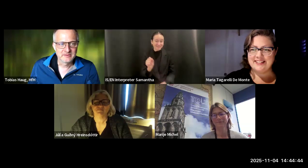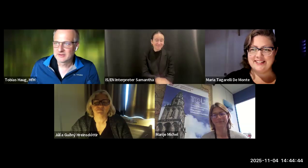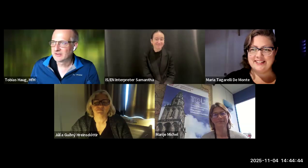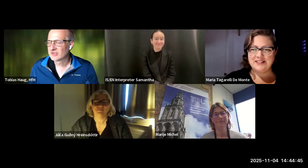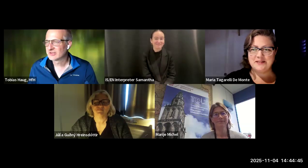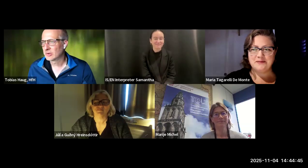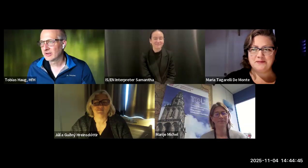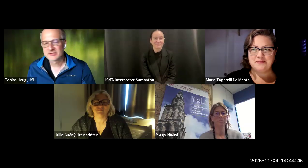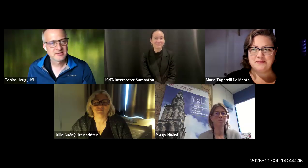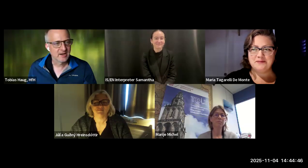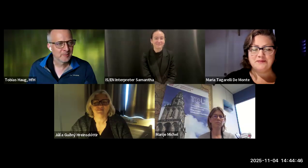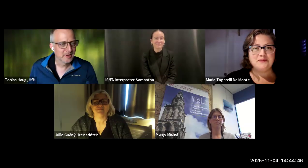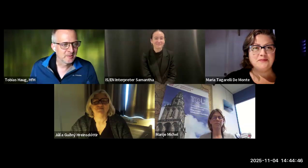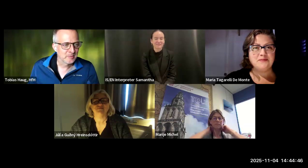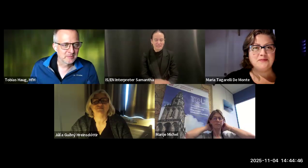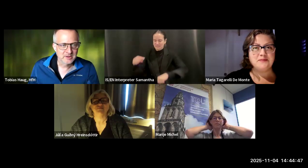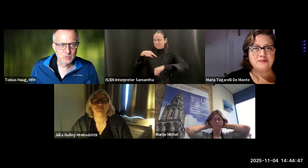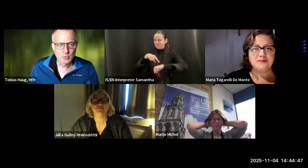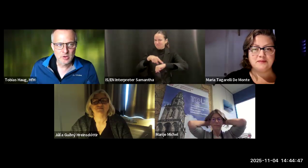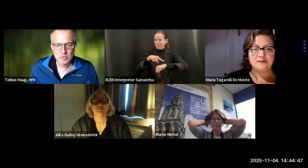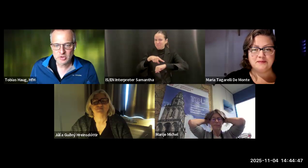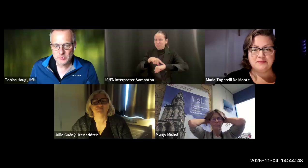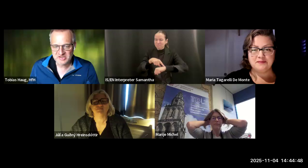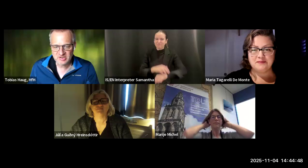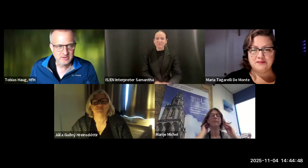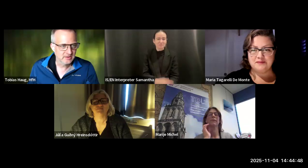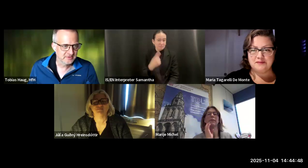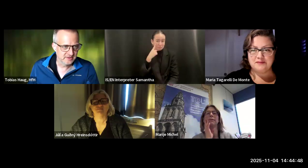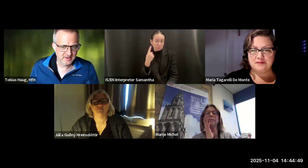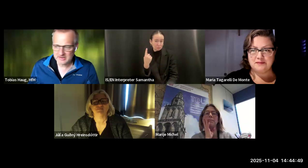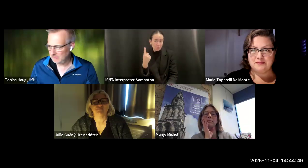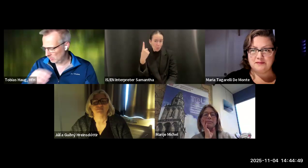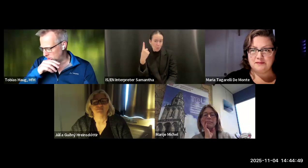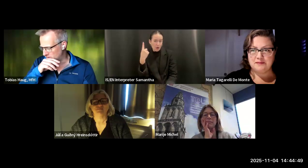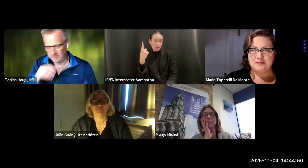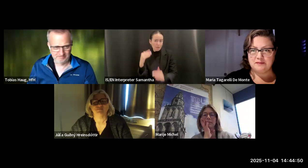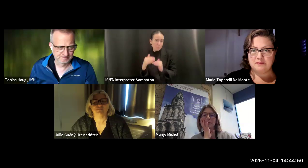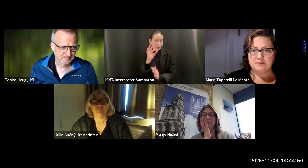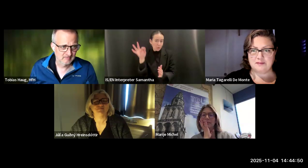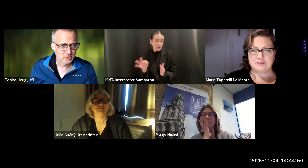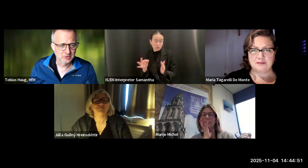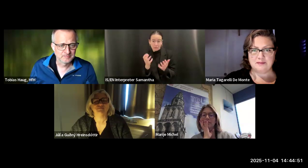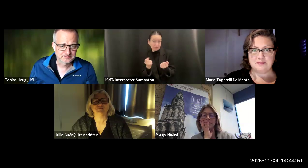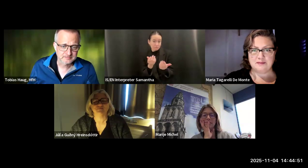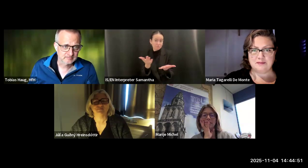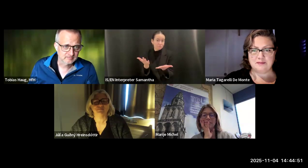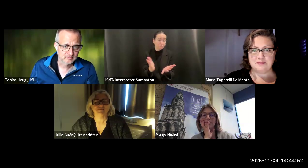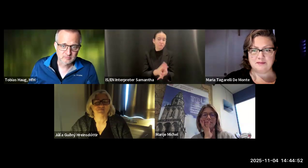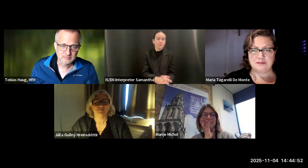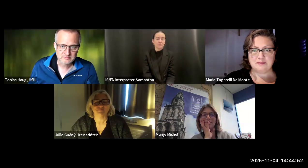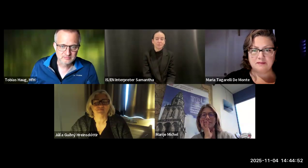All right. Then we think, just looking at the time, maybe one more question, if there is any.